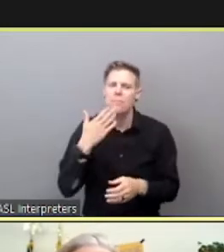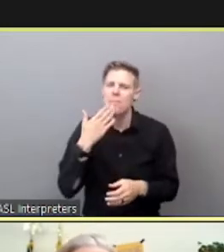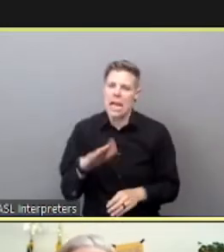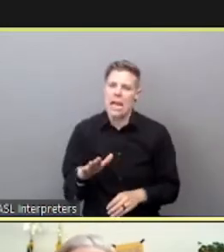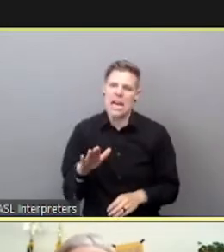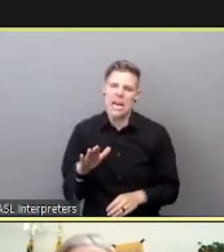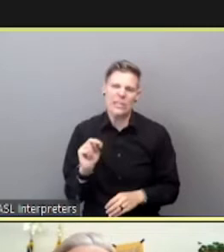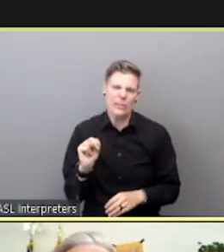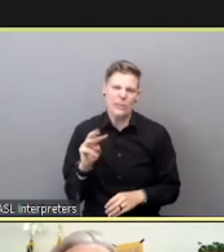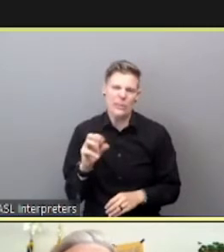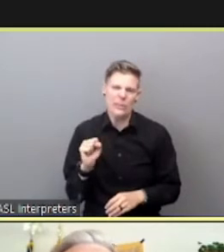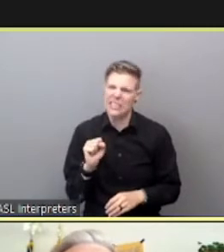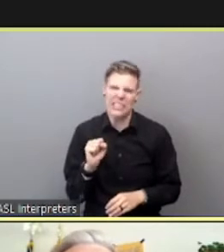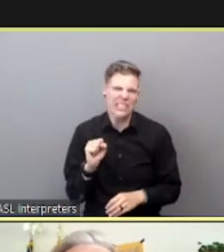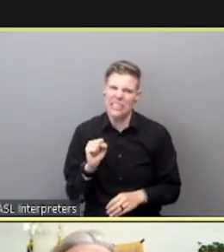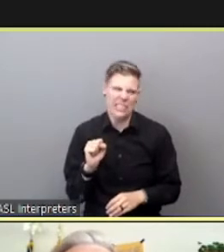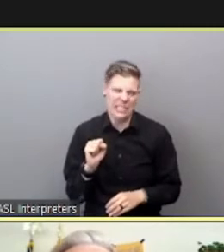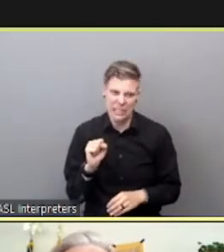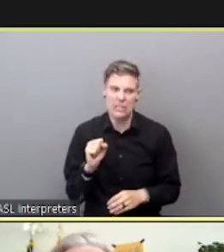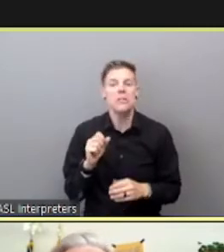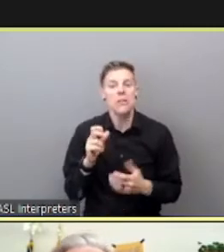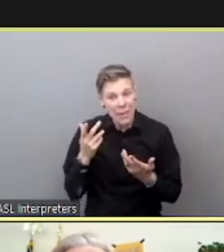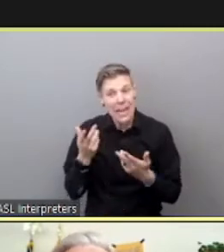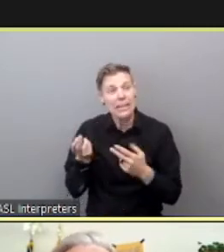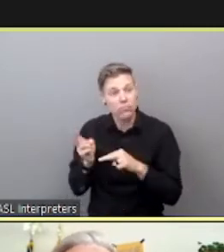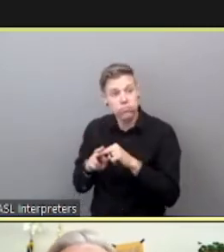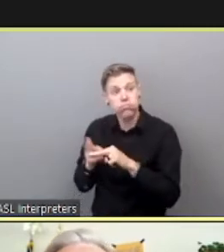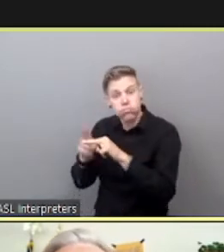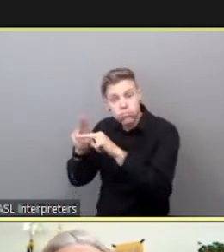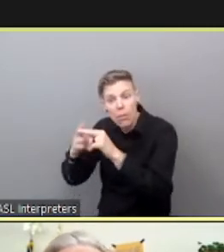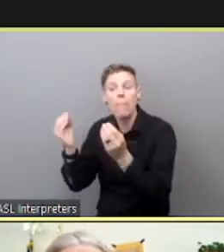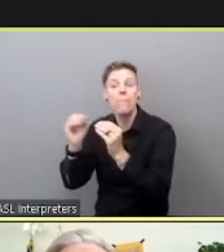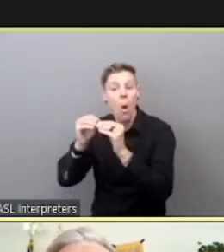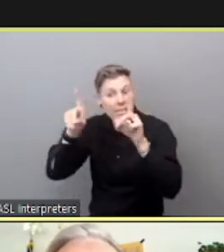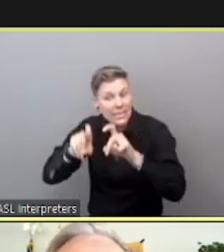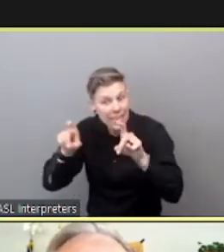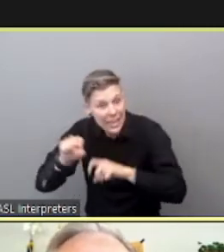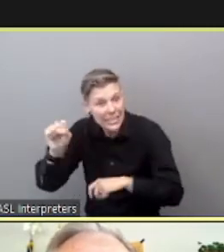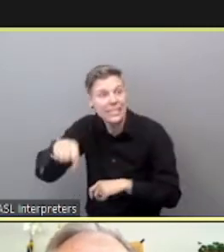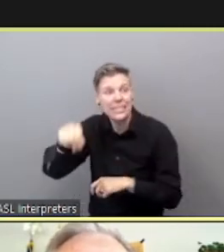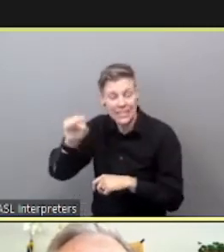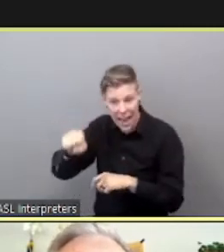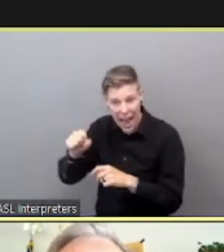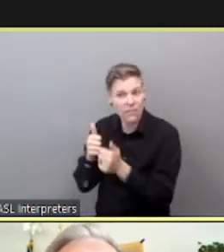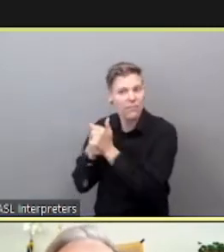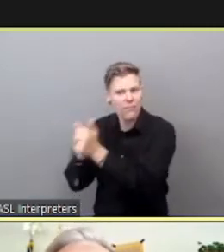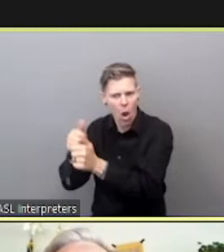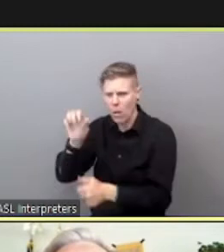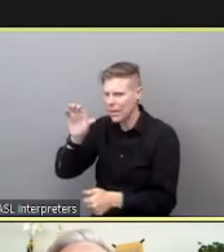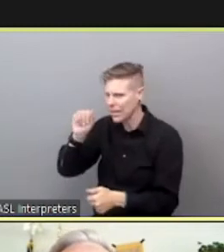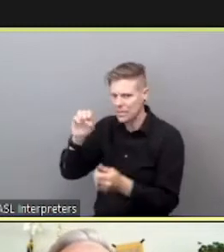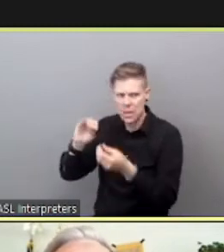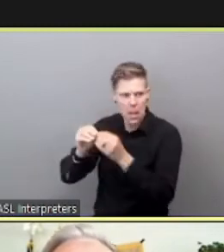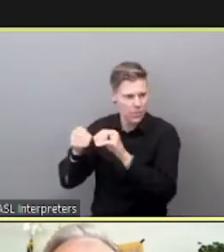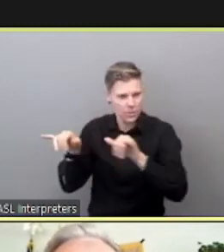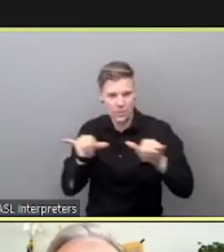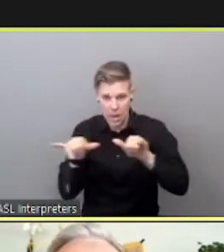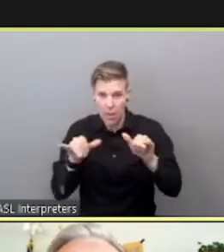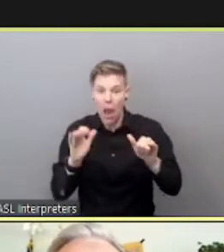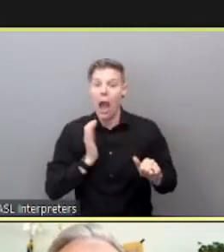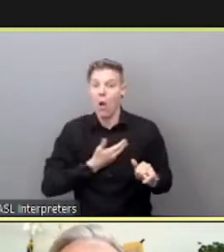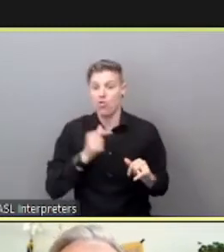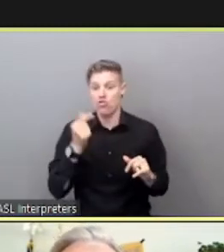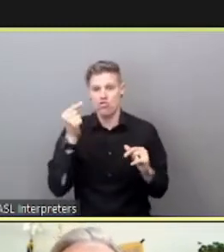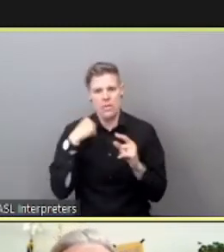up with a high test positivity rate. The green line is our target, which is now at 7.5. And again, looking to the right side